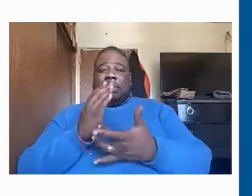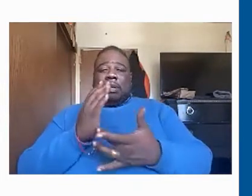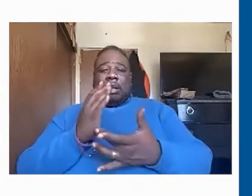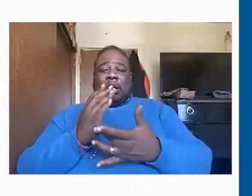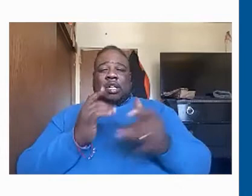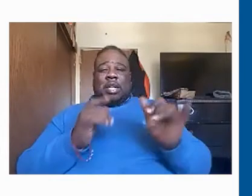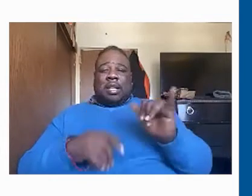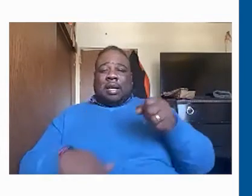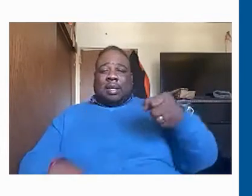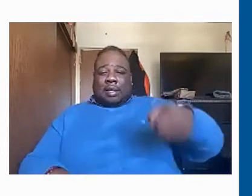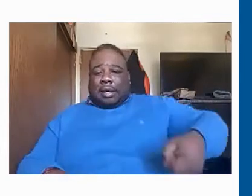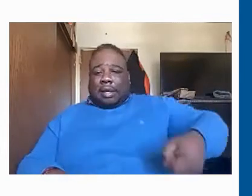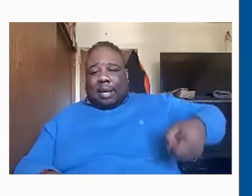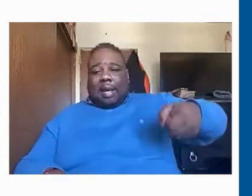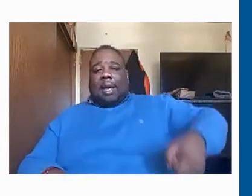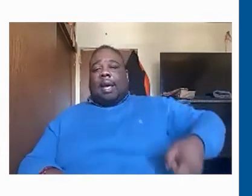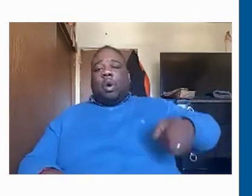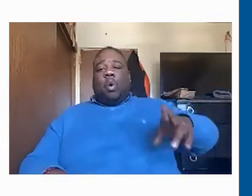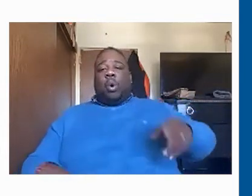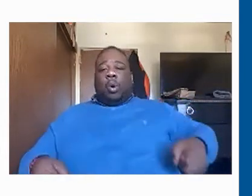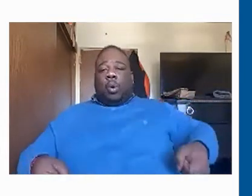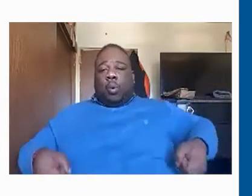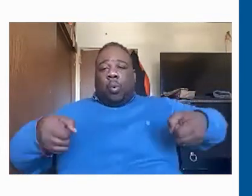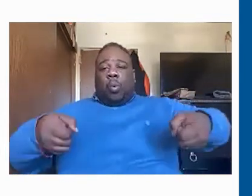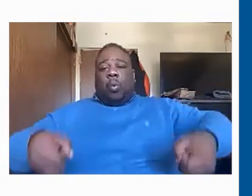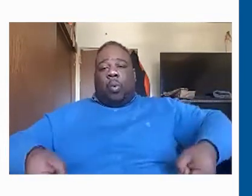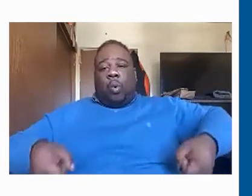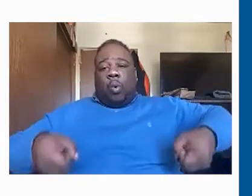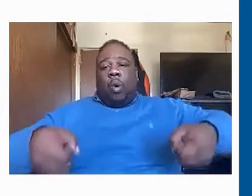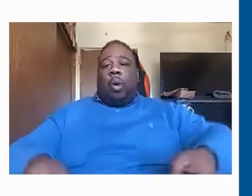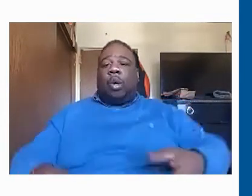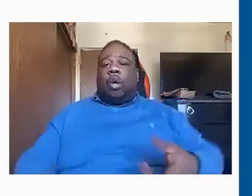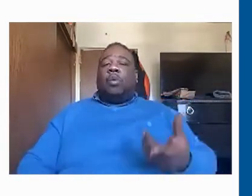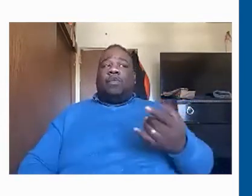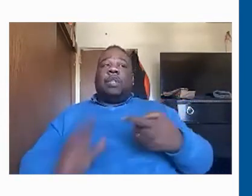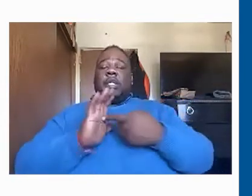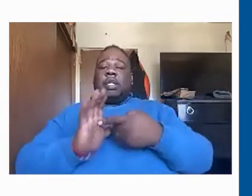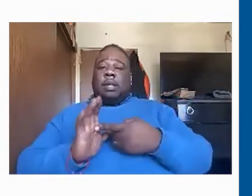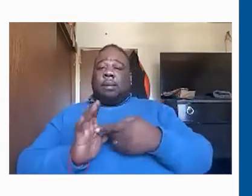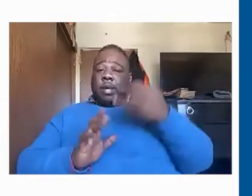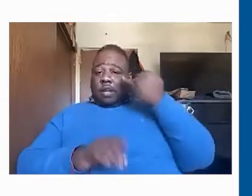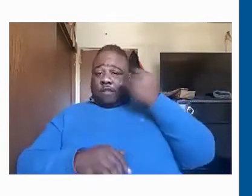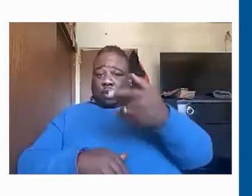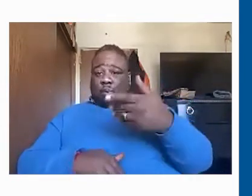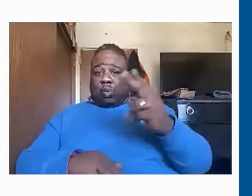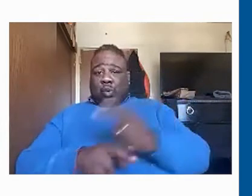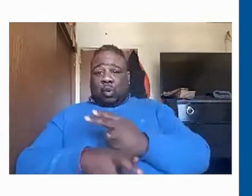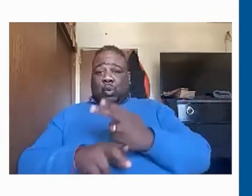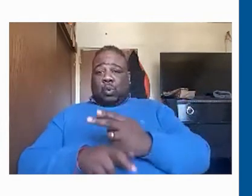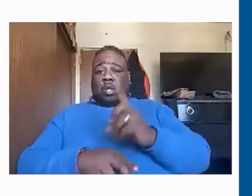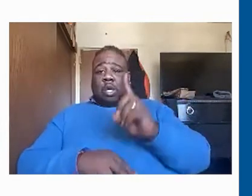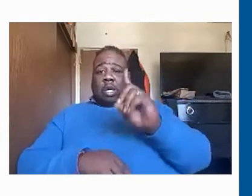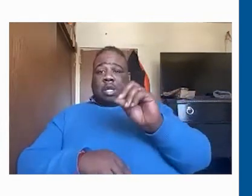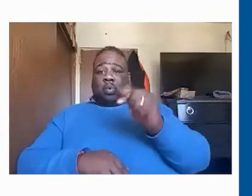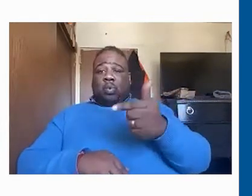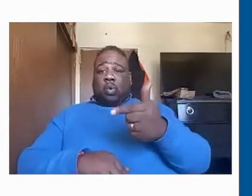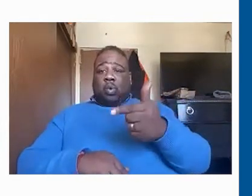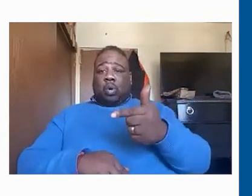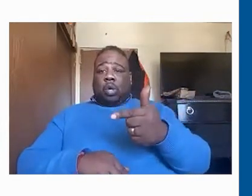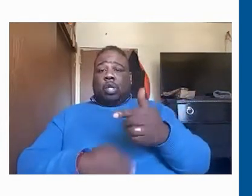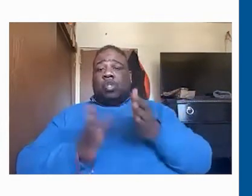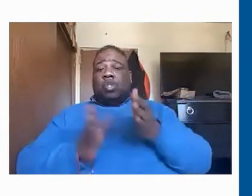your backup's going to have to be your cane. So that's why having an extra cane really important. For those who are deaf or hard of